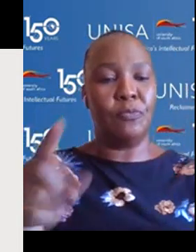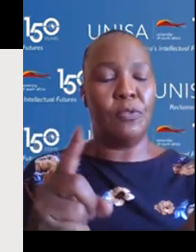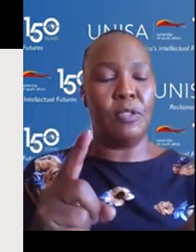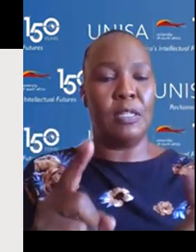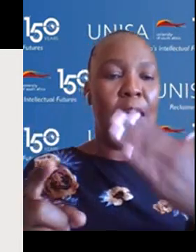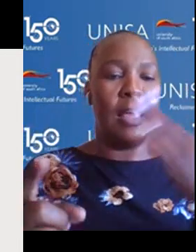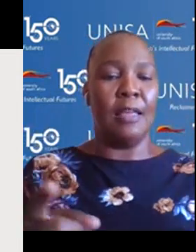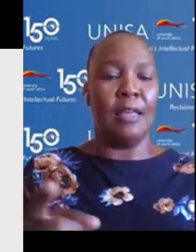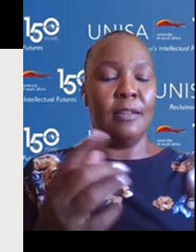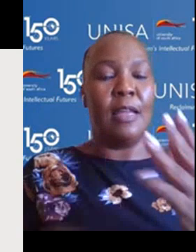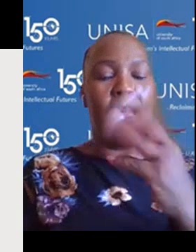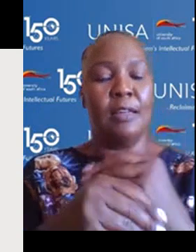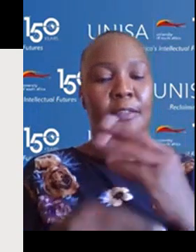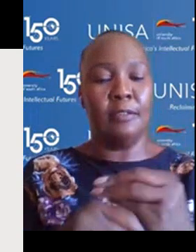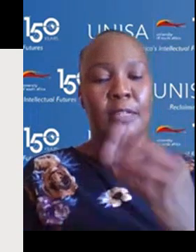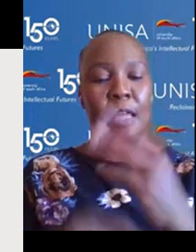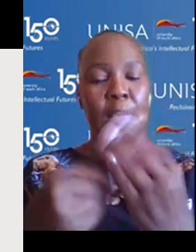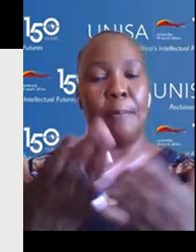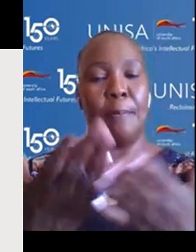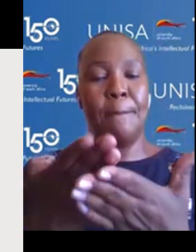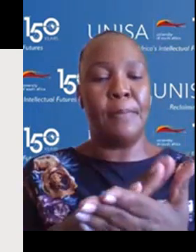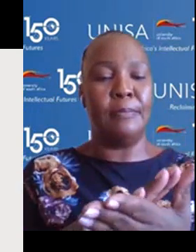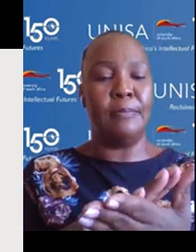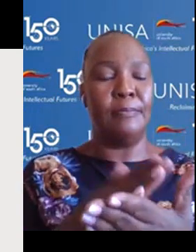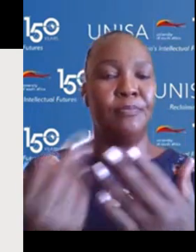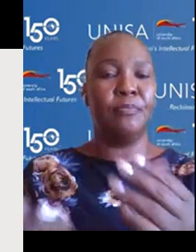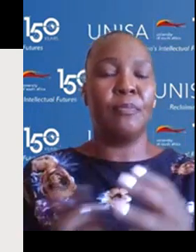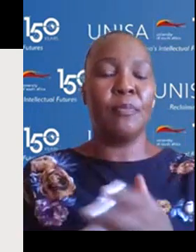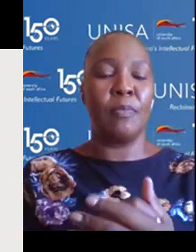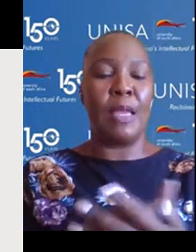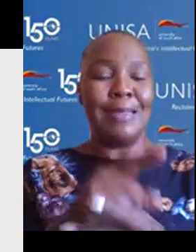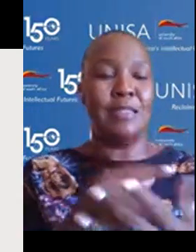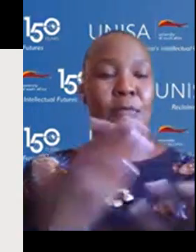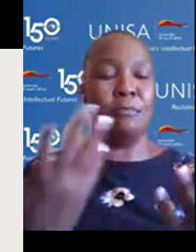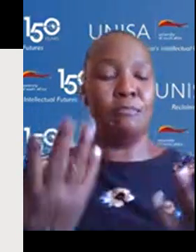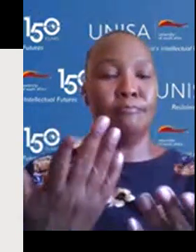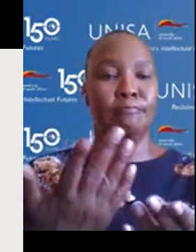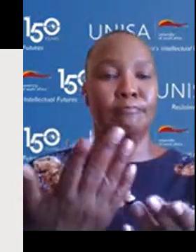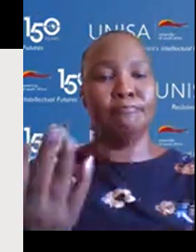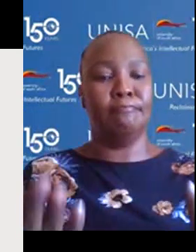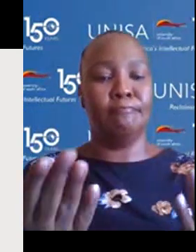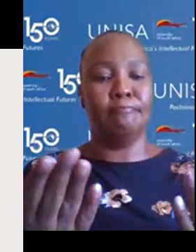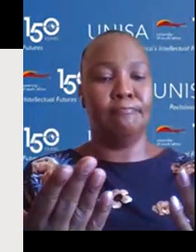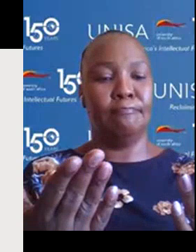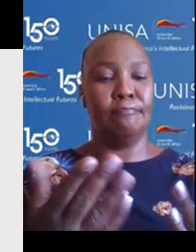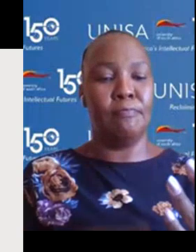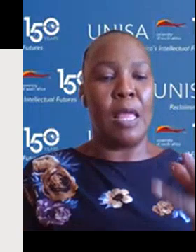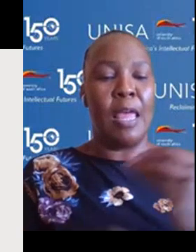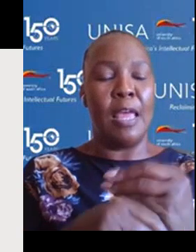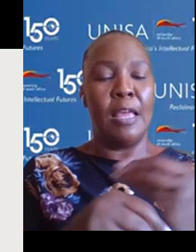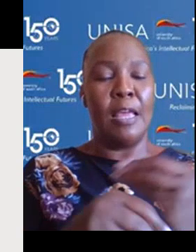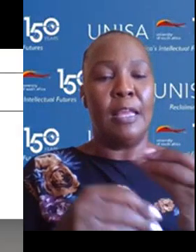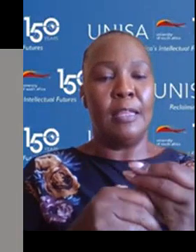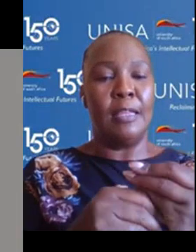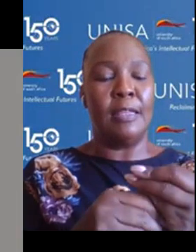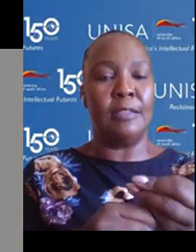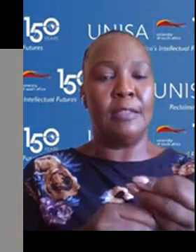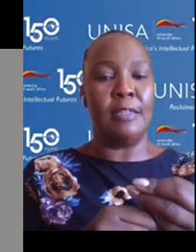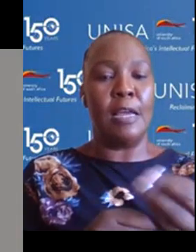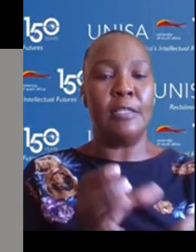add section and an add page. So this is the book, and now we're going to add a chapter in our book. So we add a